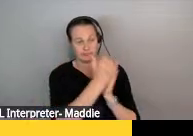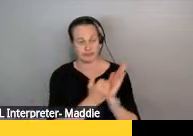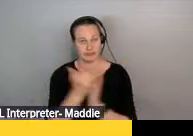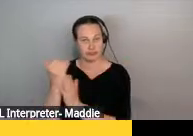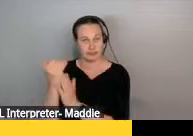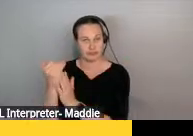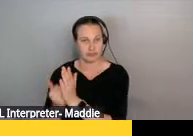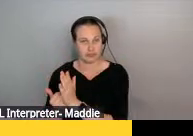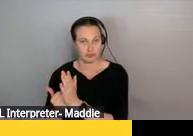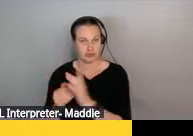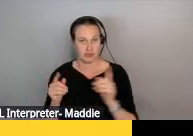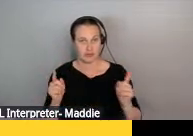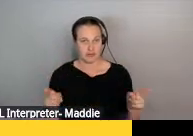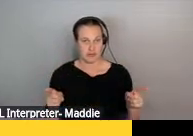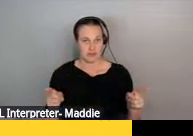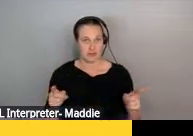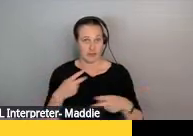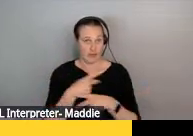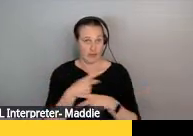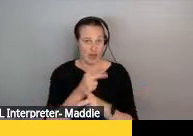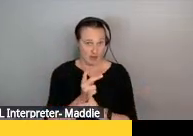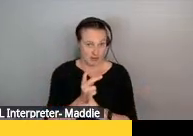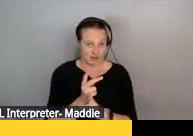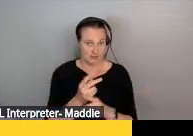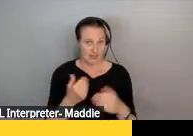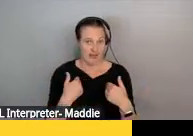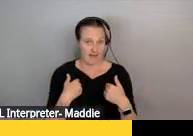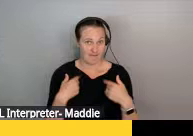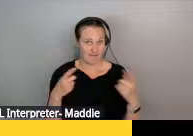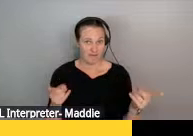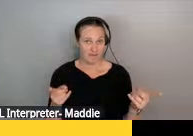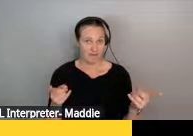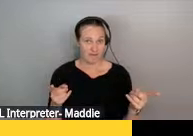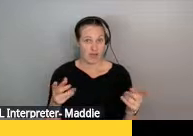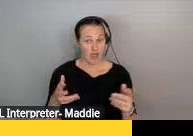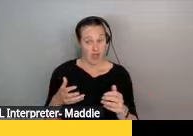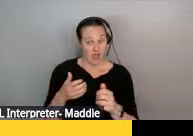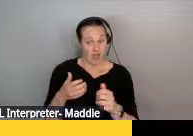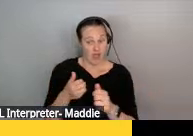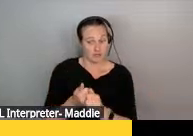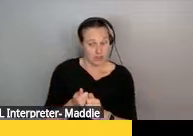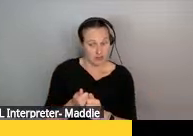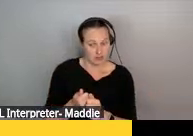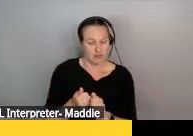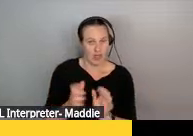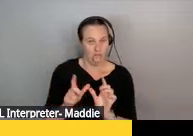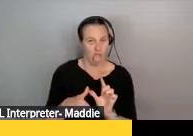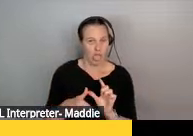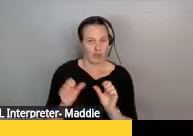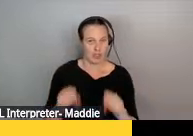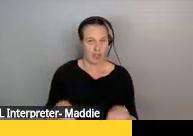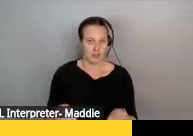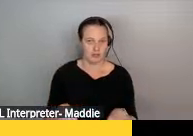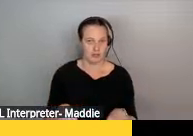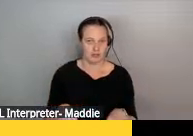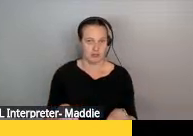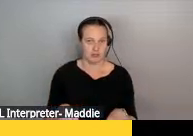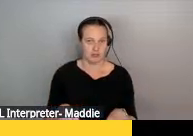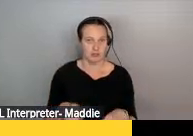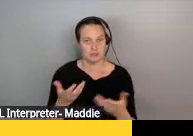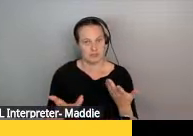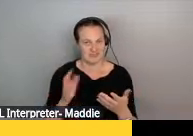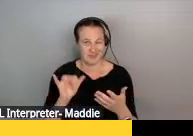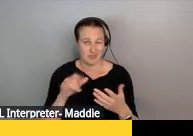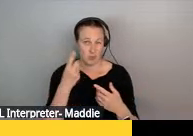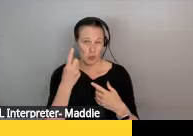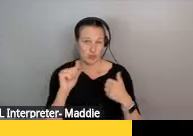documents or products is that as soon as an update is made, they can be out of date. So that is one challenge to